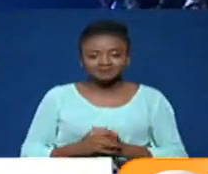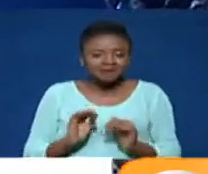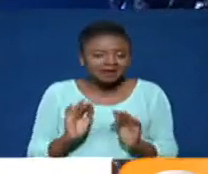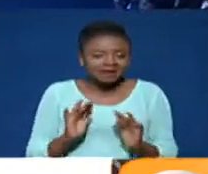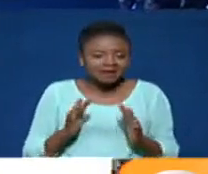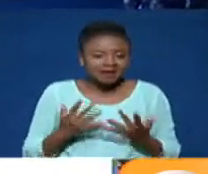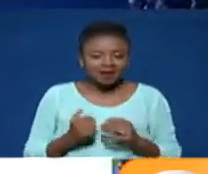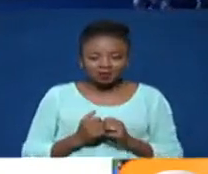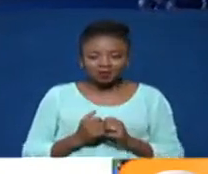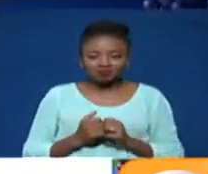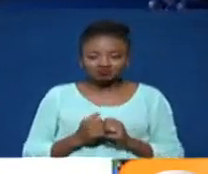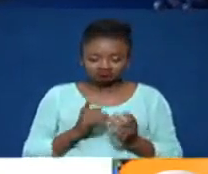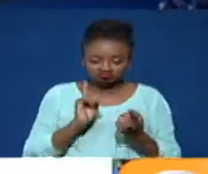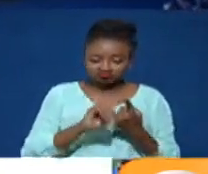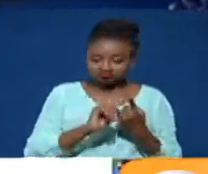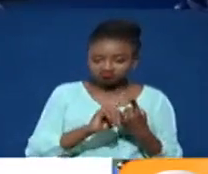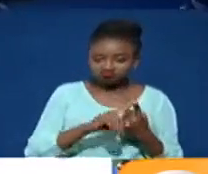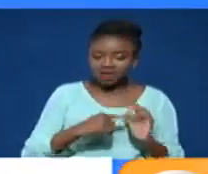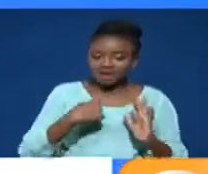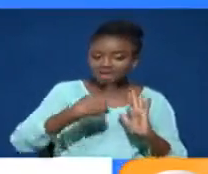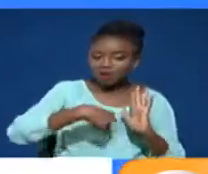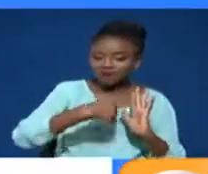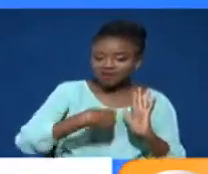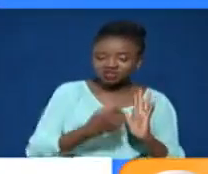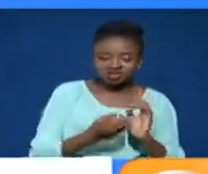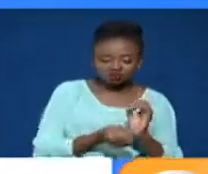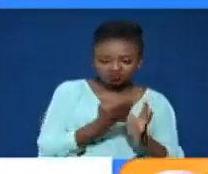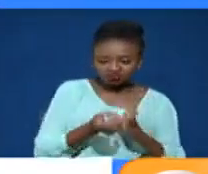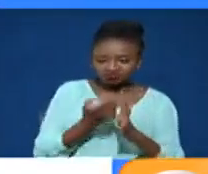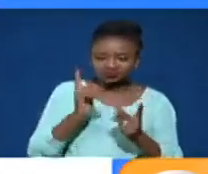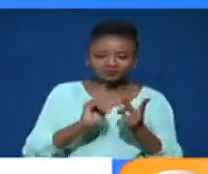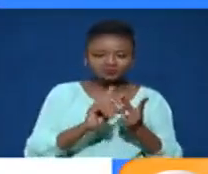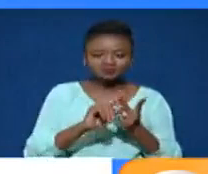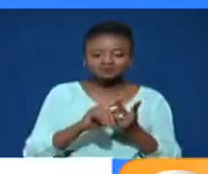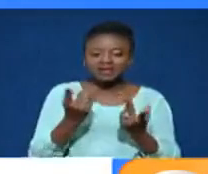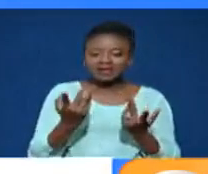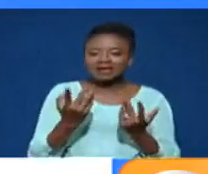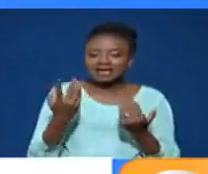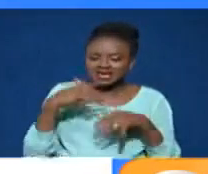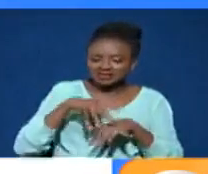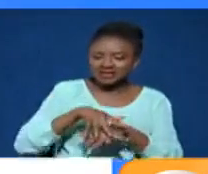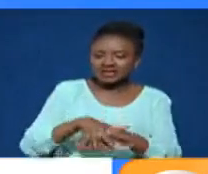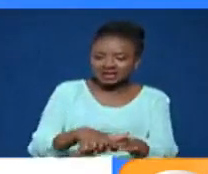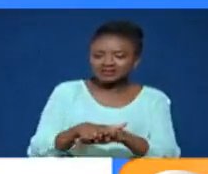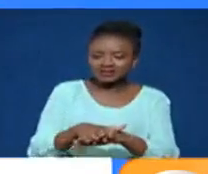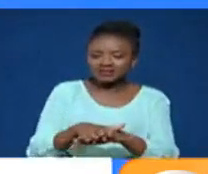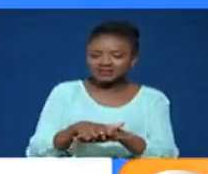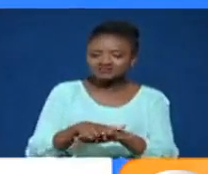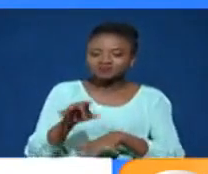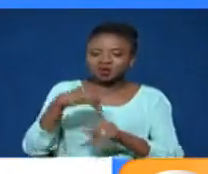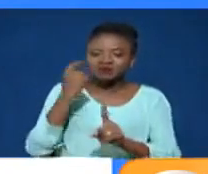through manufacturing, through integrated steel manufacturing, aluminium